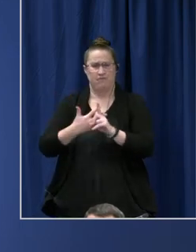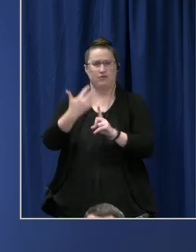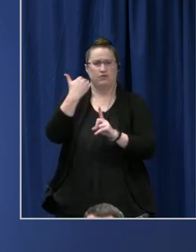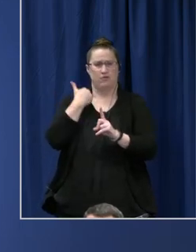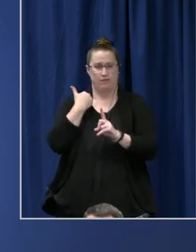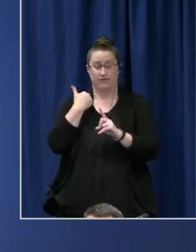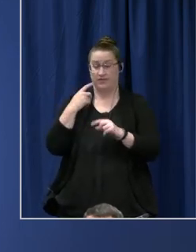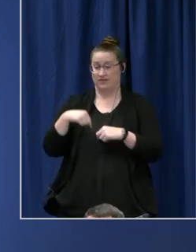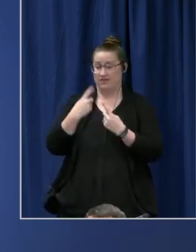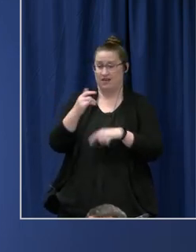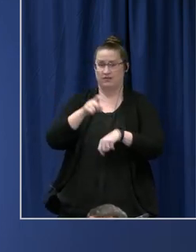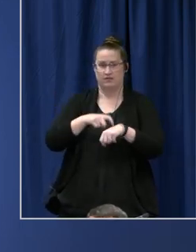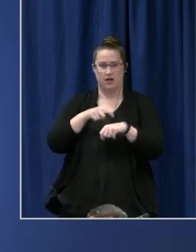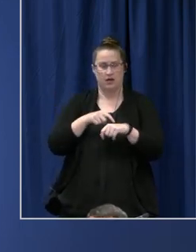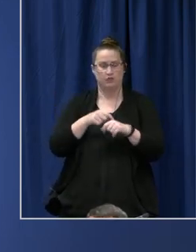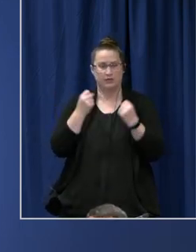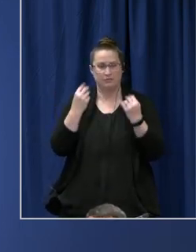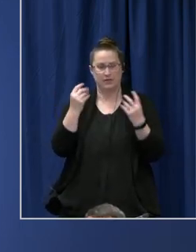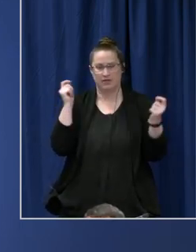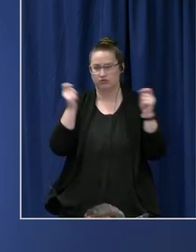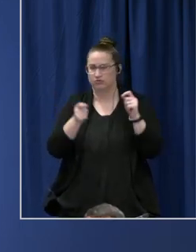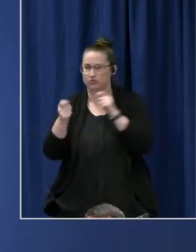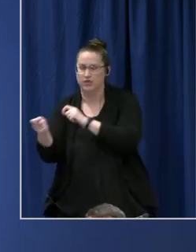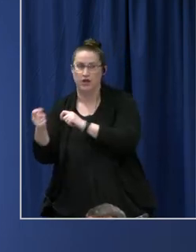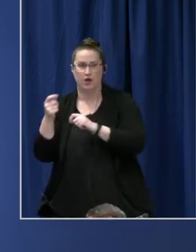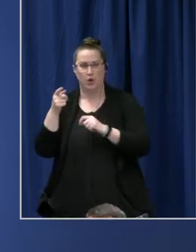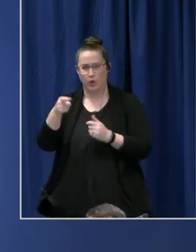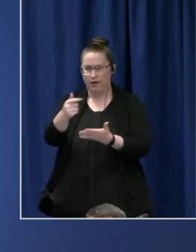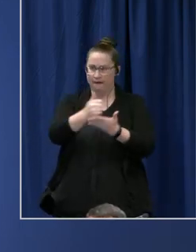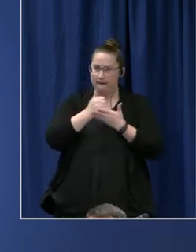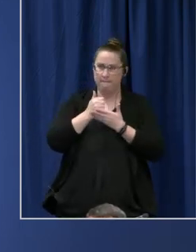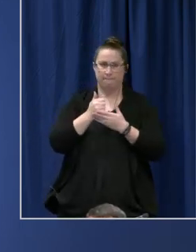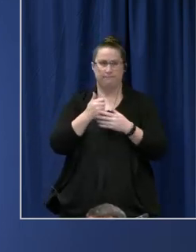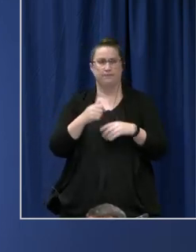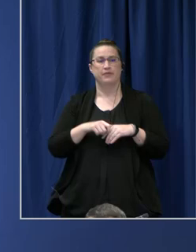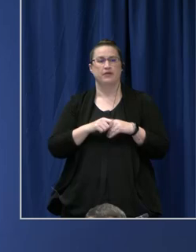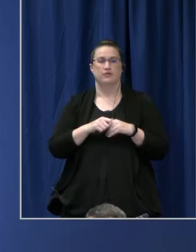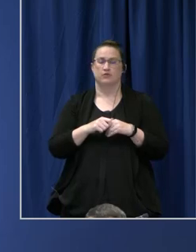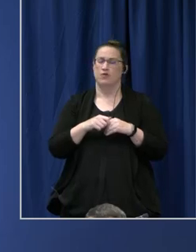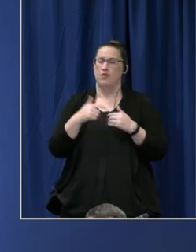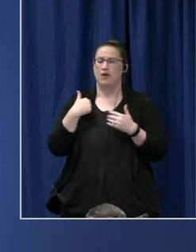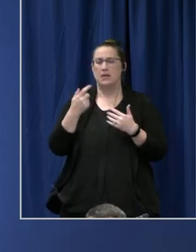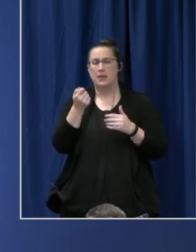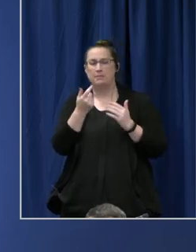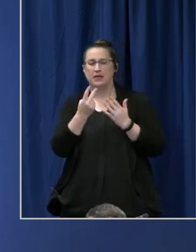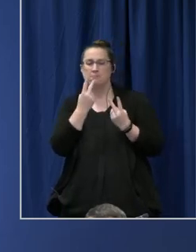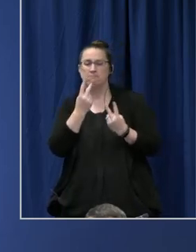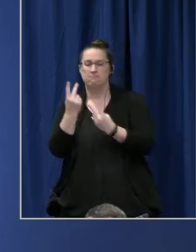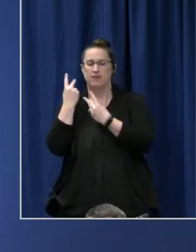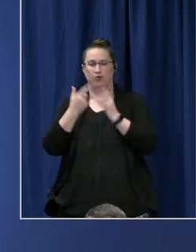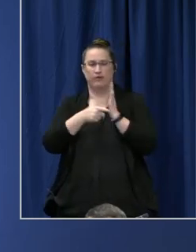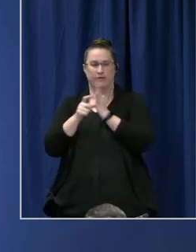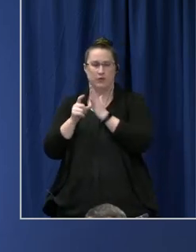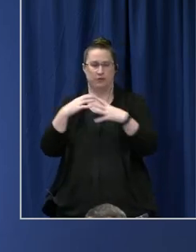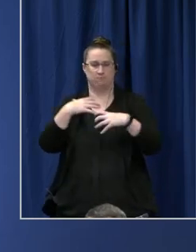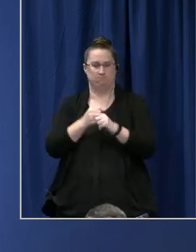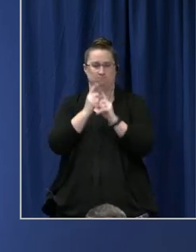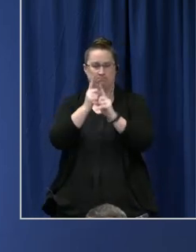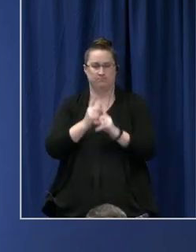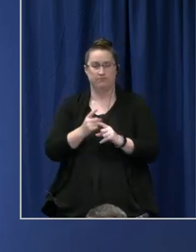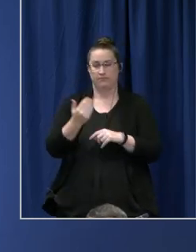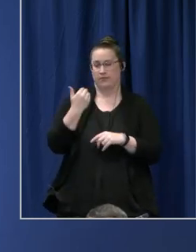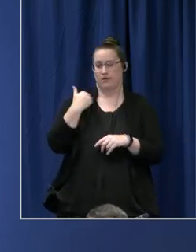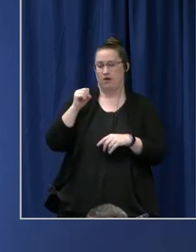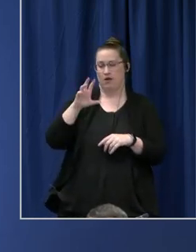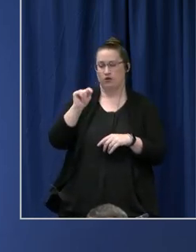of reforms, and you helped make them happen. This is good stuff, so let me do a little bit of a review and recap. In October,